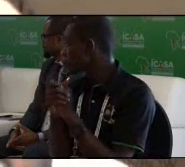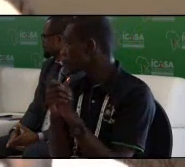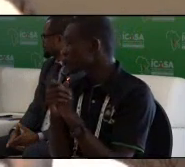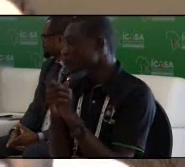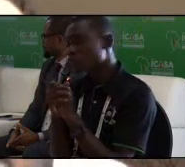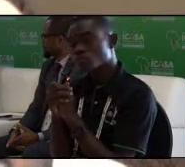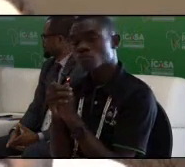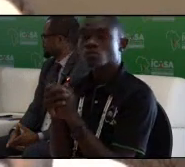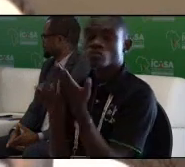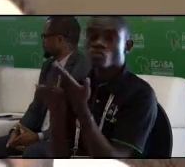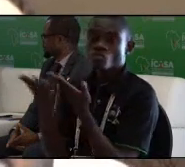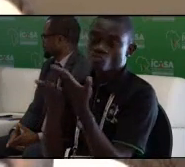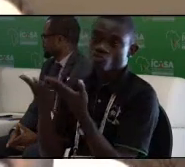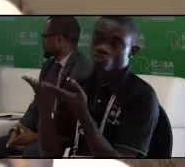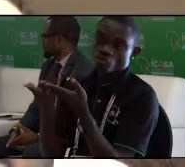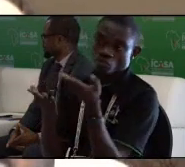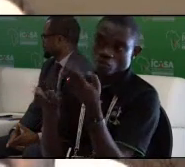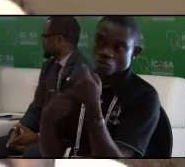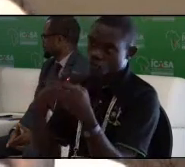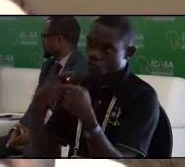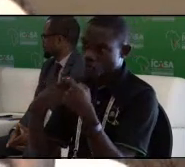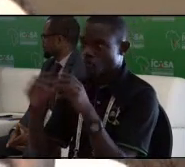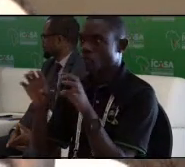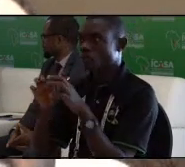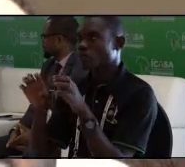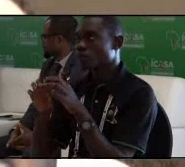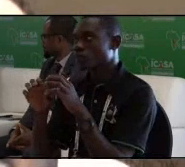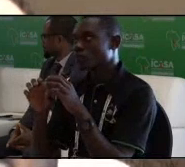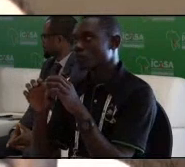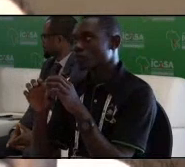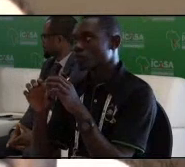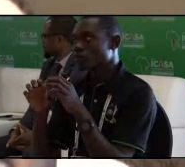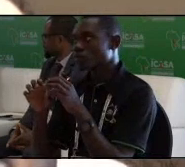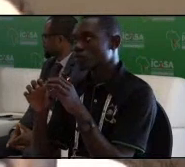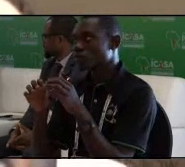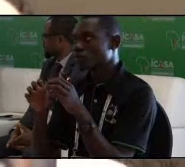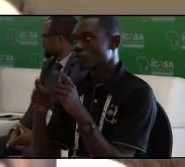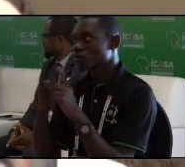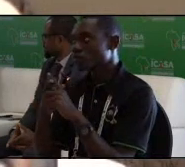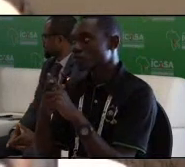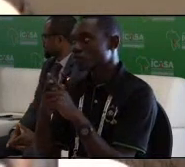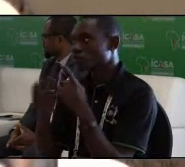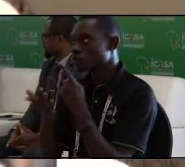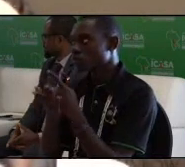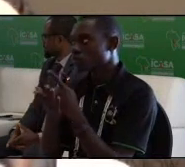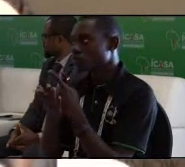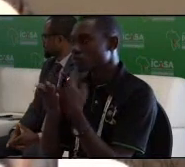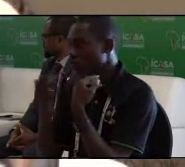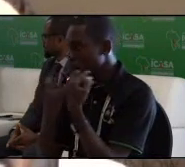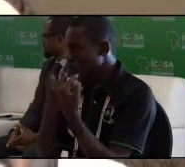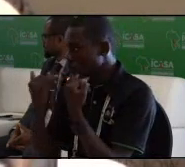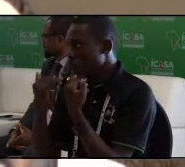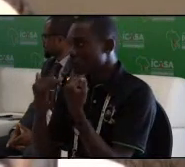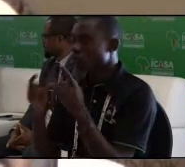give people the products, as we distribute, as we continue working, as we do our HCD, but also need to do a bit of